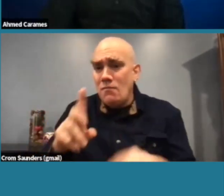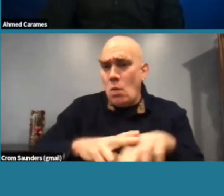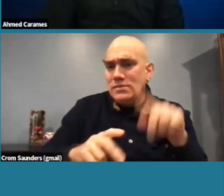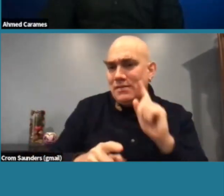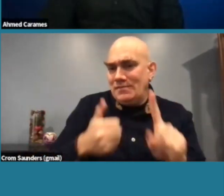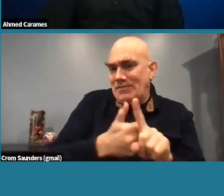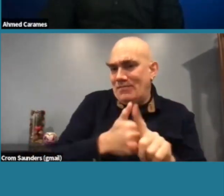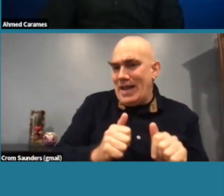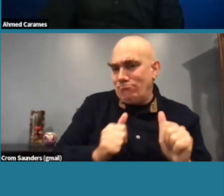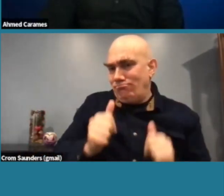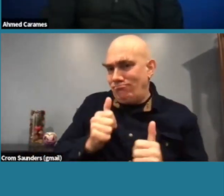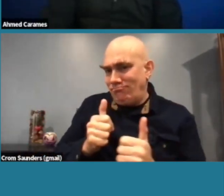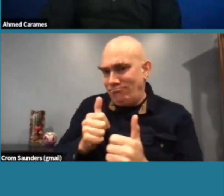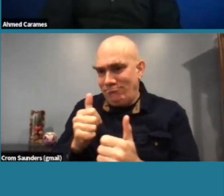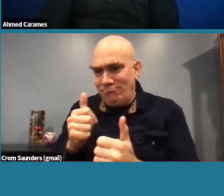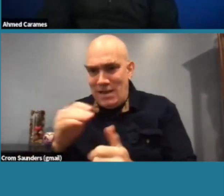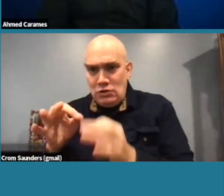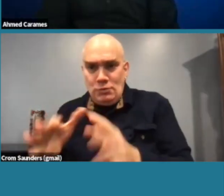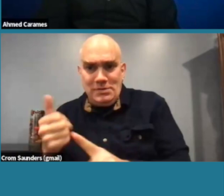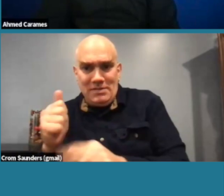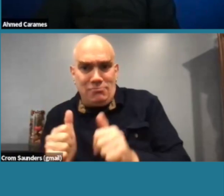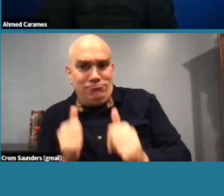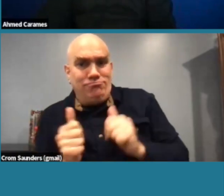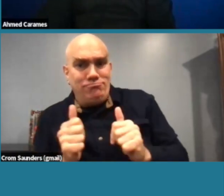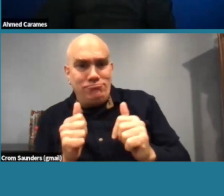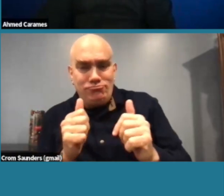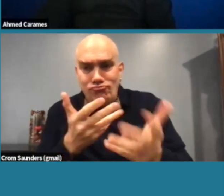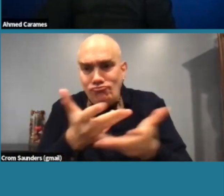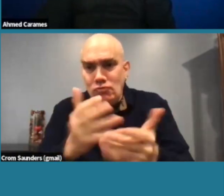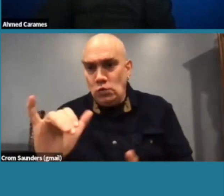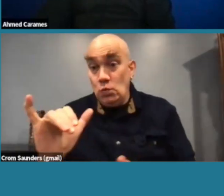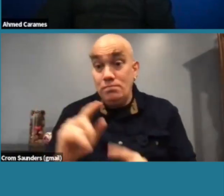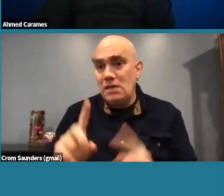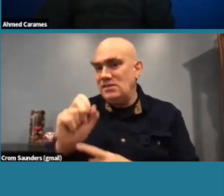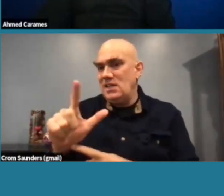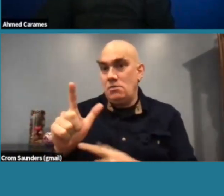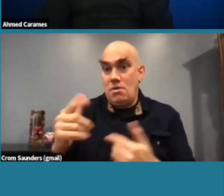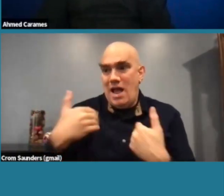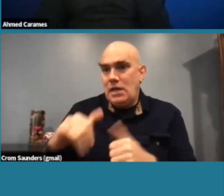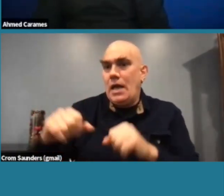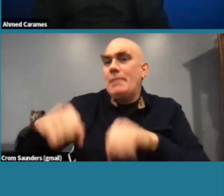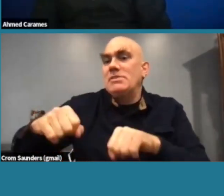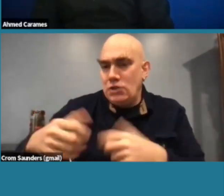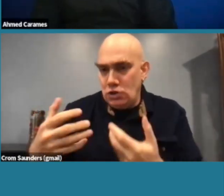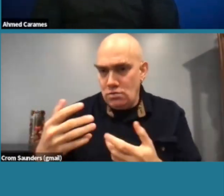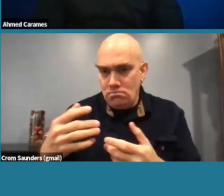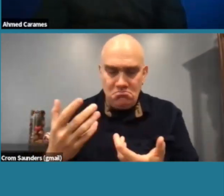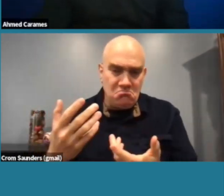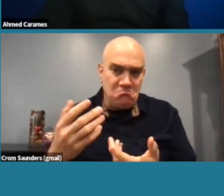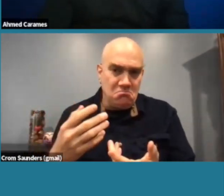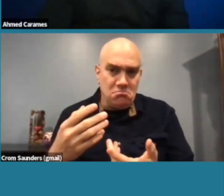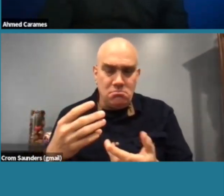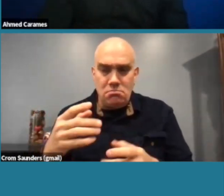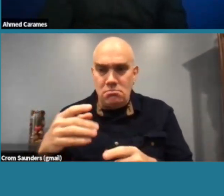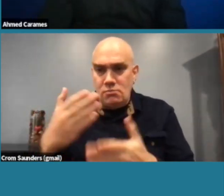accommodate all of these different needs, and that is part of their role. But it's also the role of the DASL to work with the